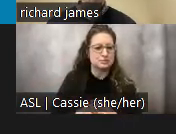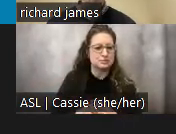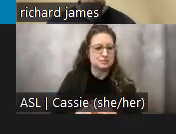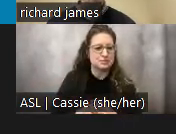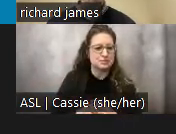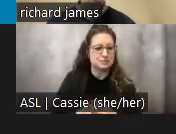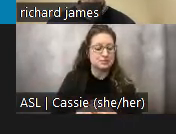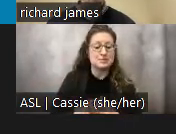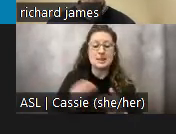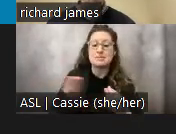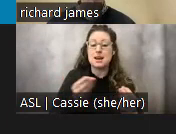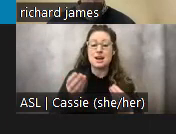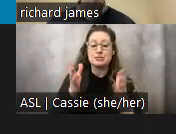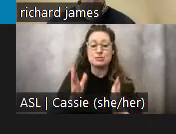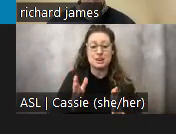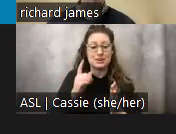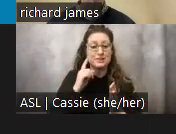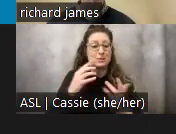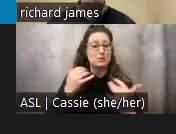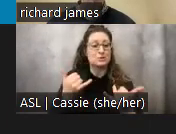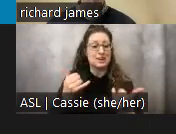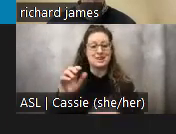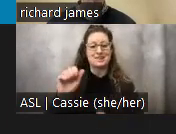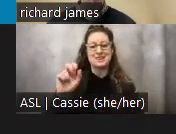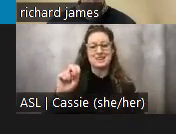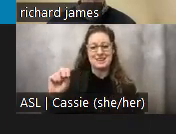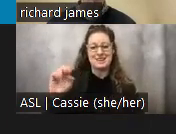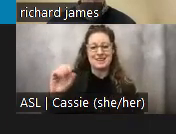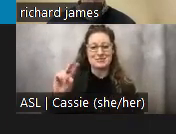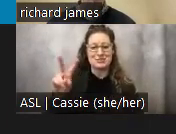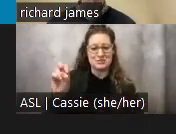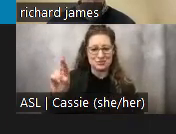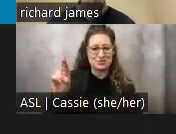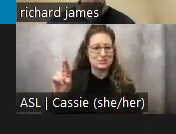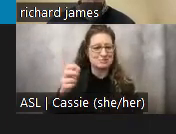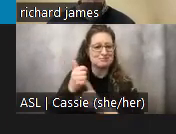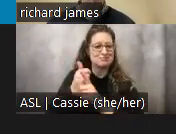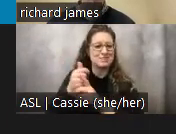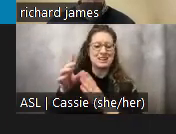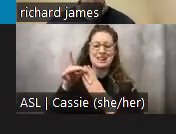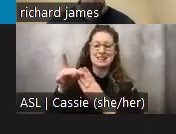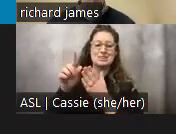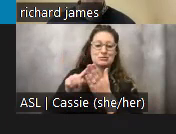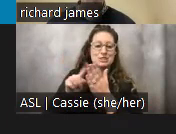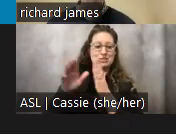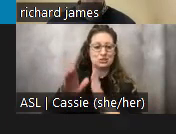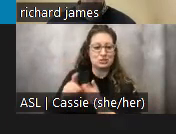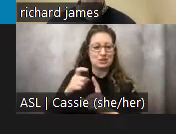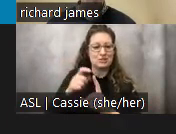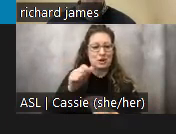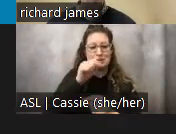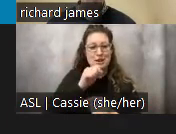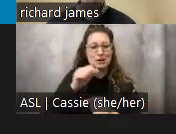the event, Ann Carver. Ann joins us as a lead researcher from the Arizona SEAL team